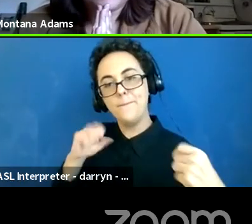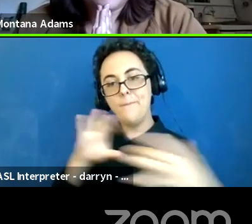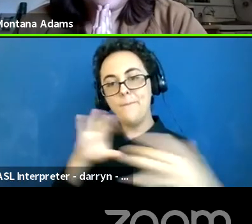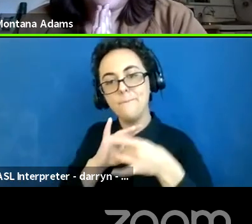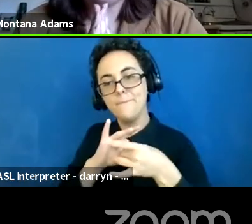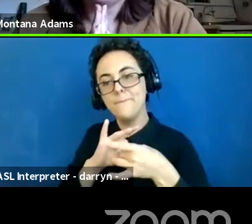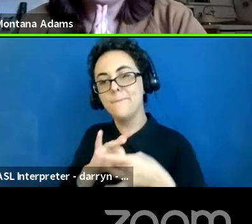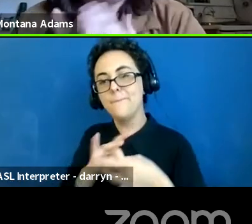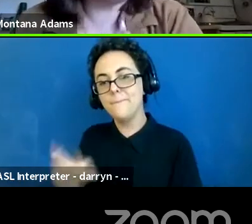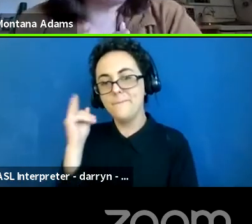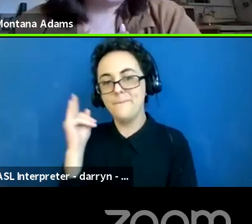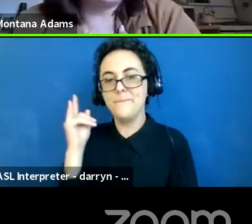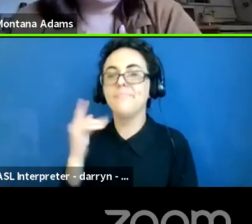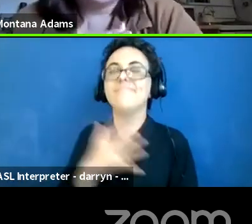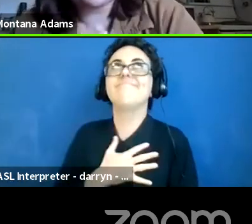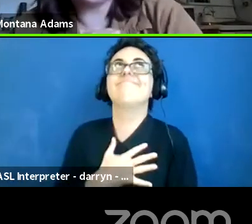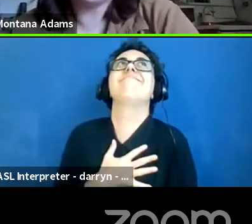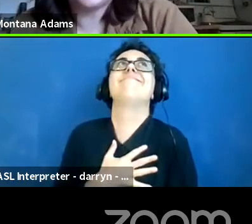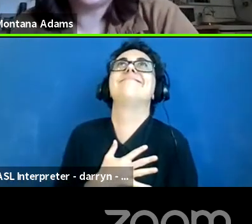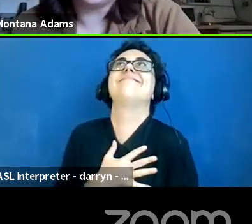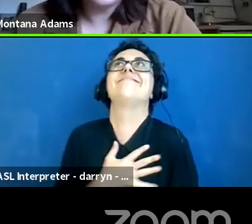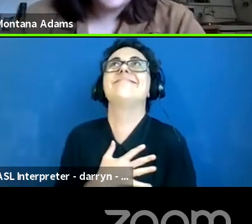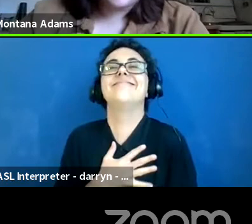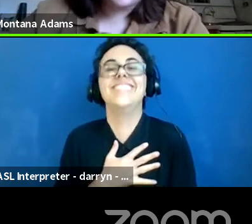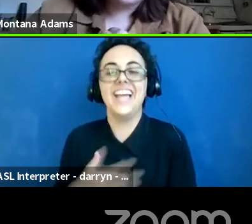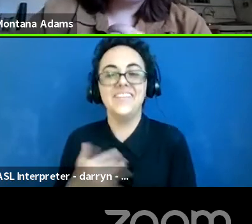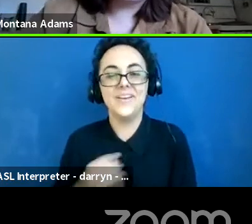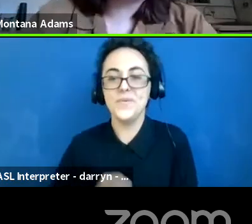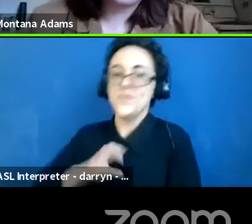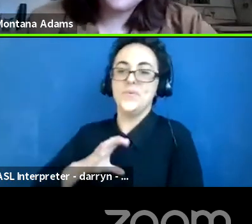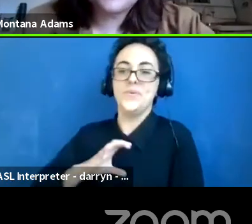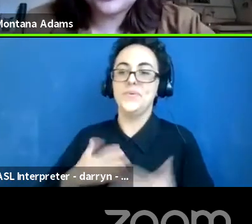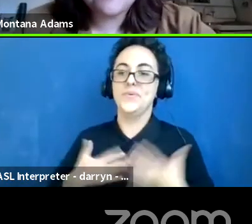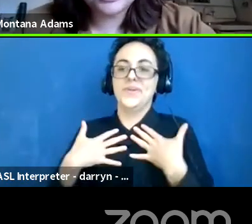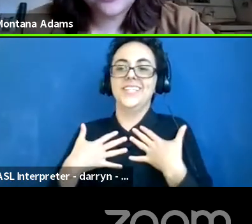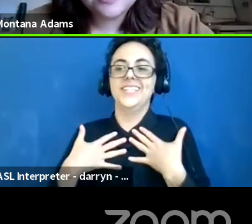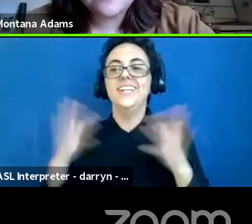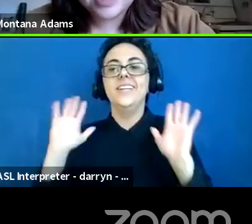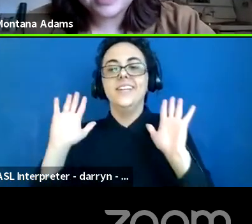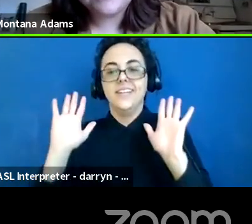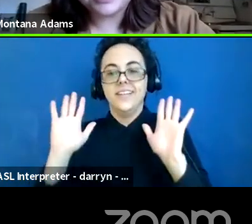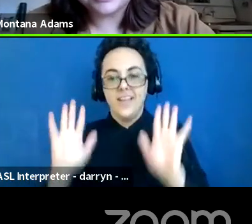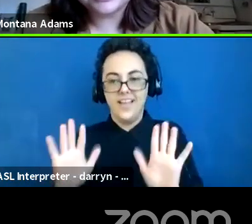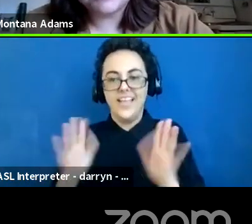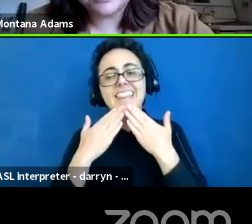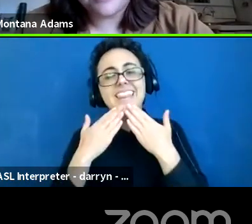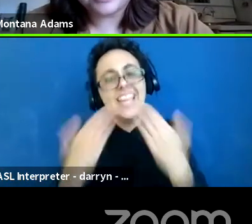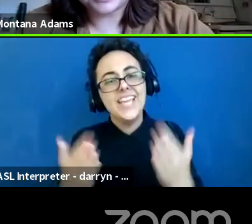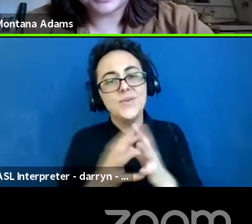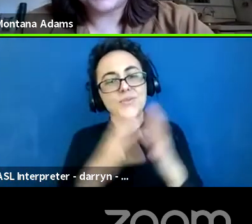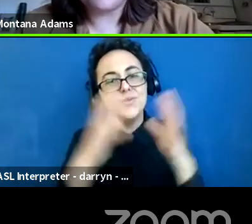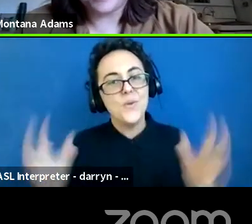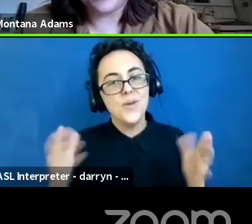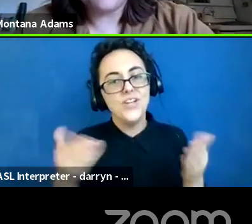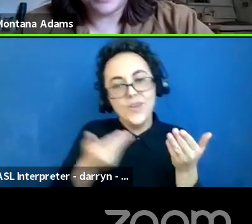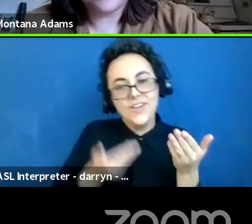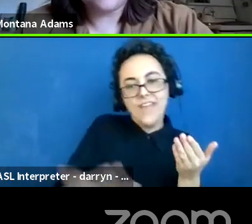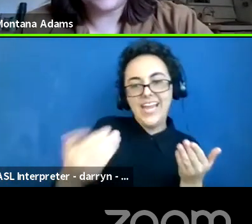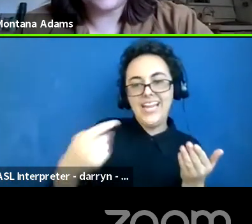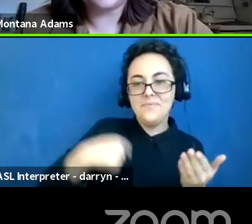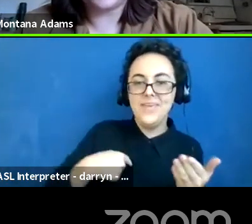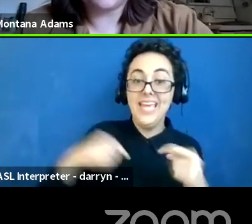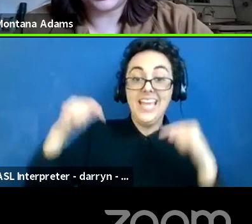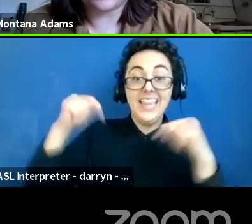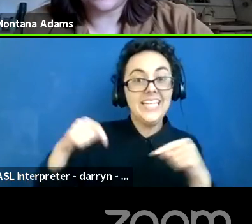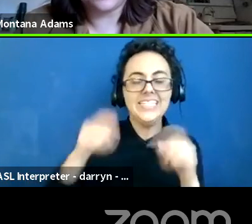great. Oh, my heart's so full. But thank you so much for inviting me. This has been awesome. And